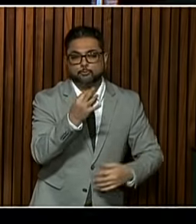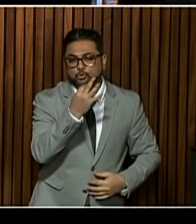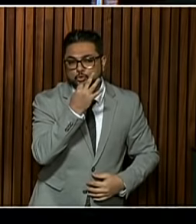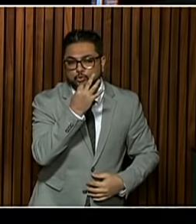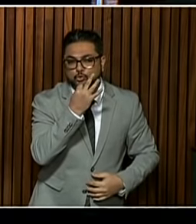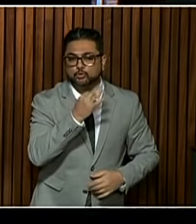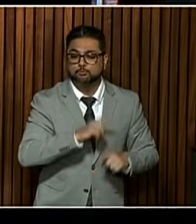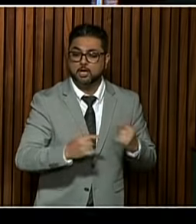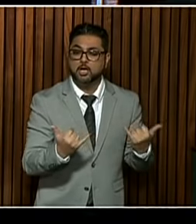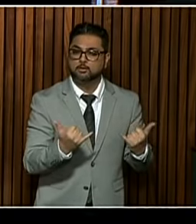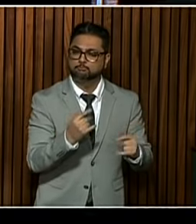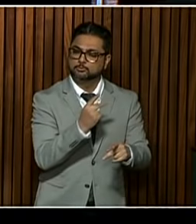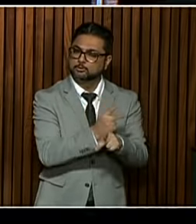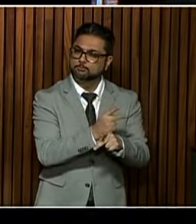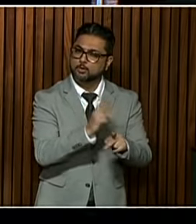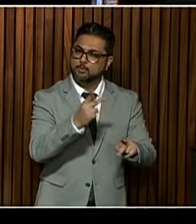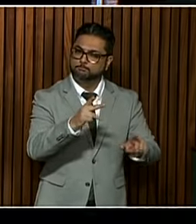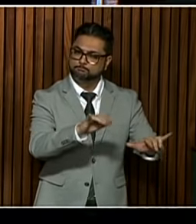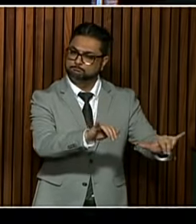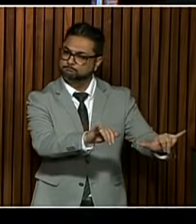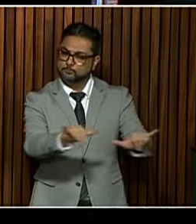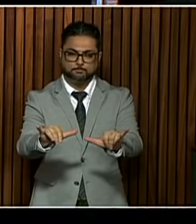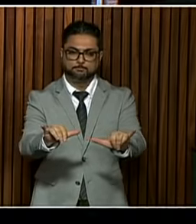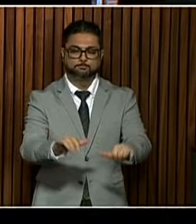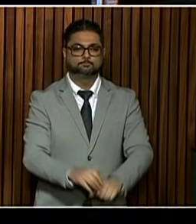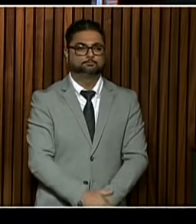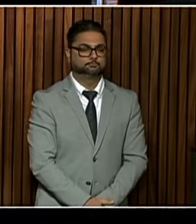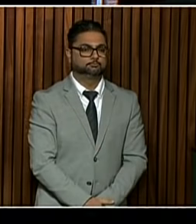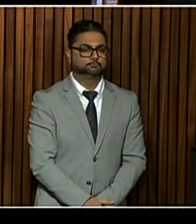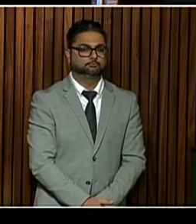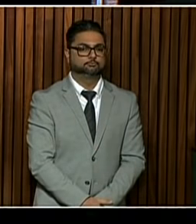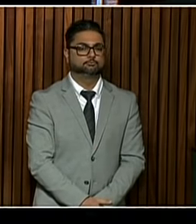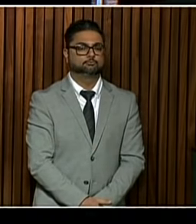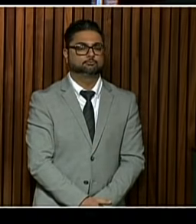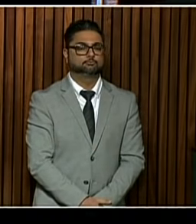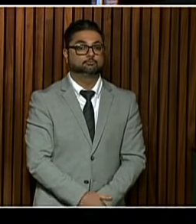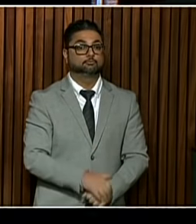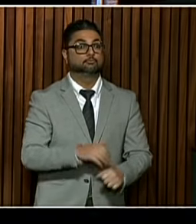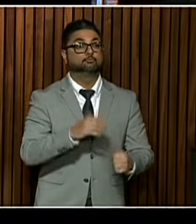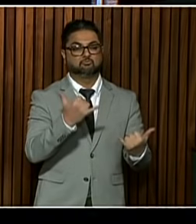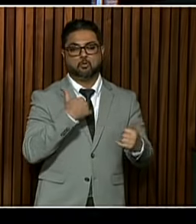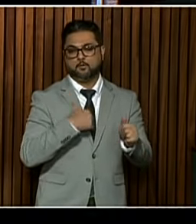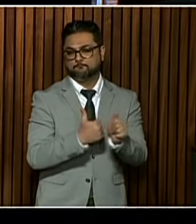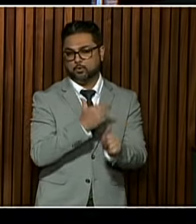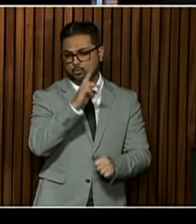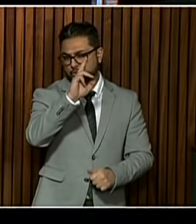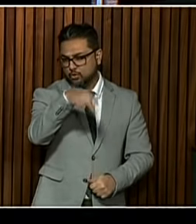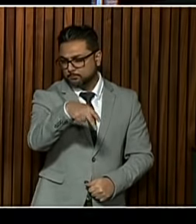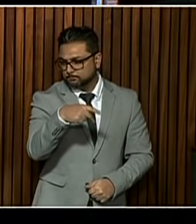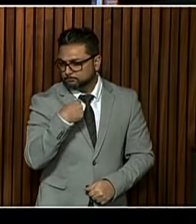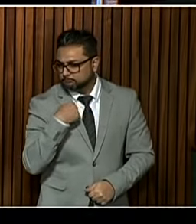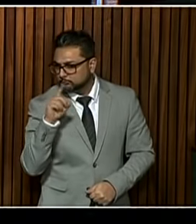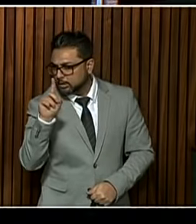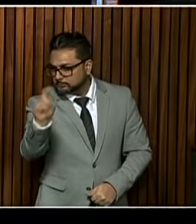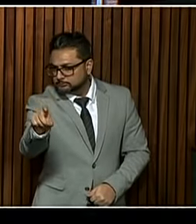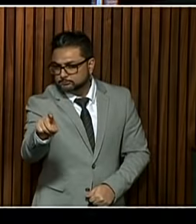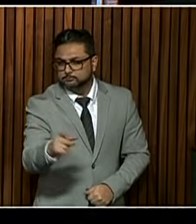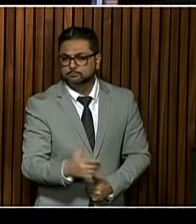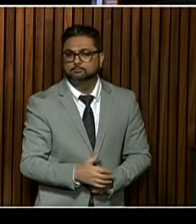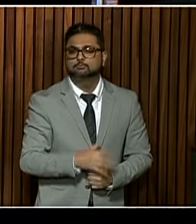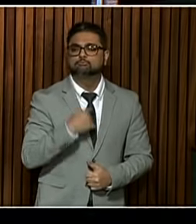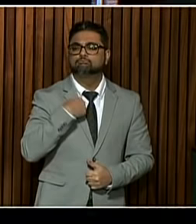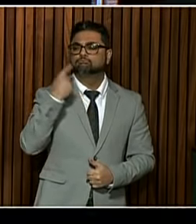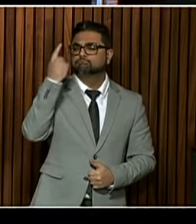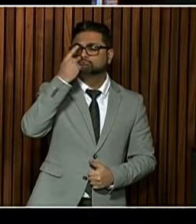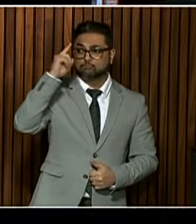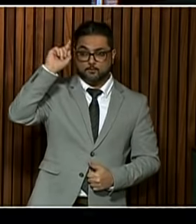Could you also maybe talk about what kind of effect you hope that the plan by the federal government to stop people from